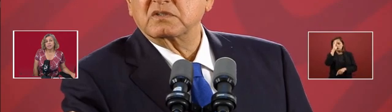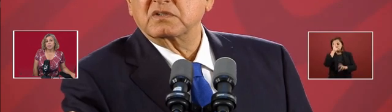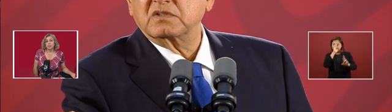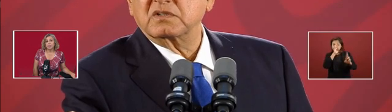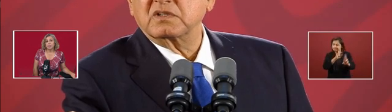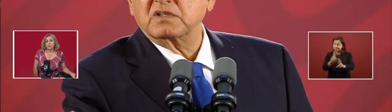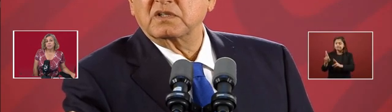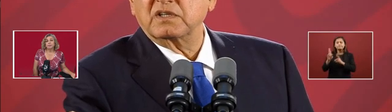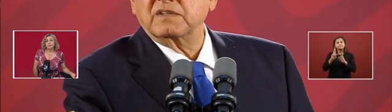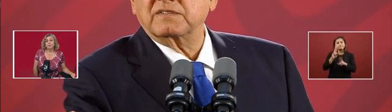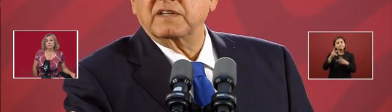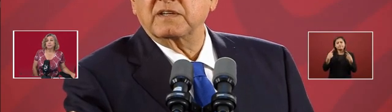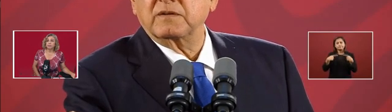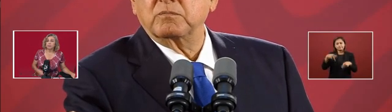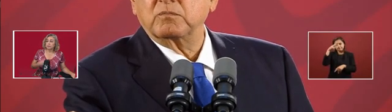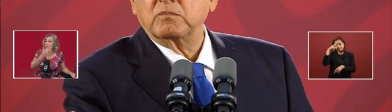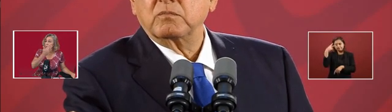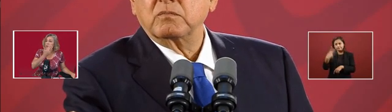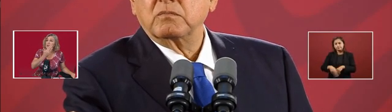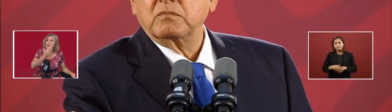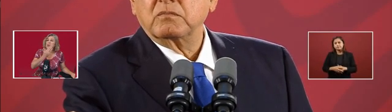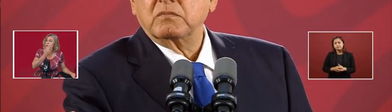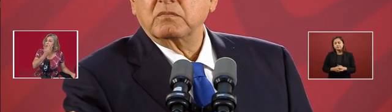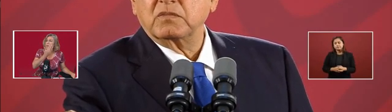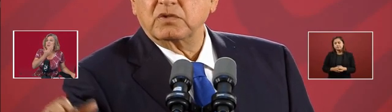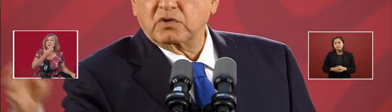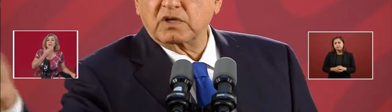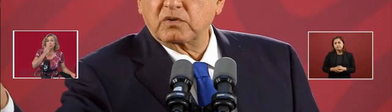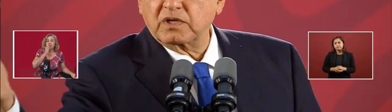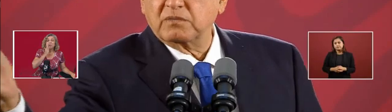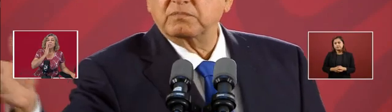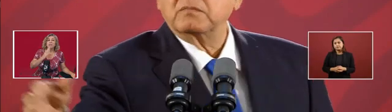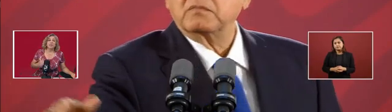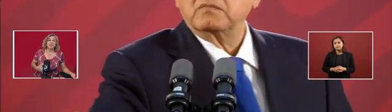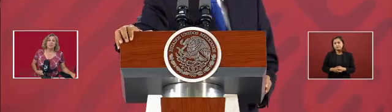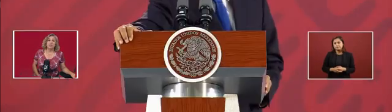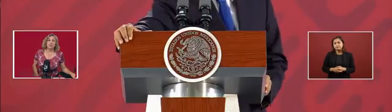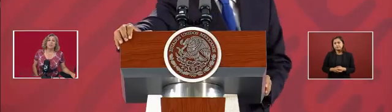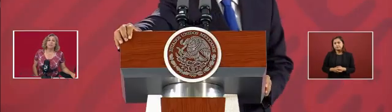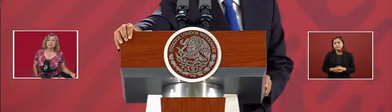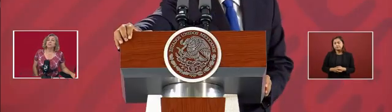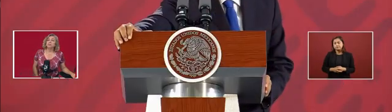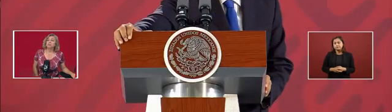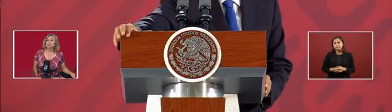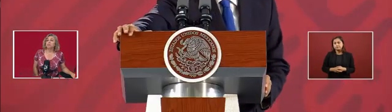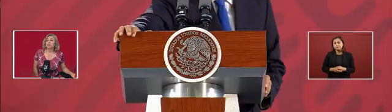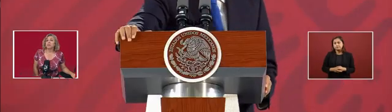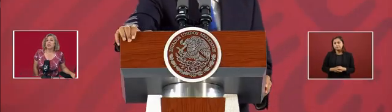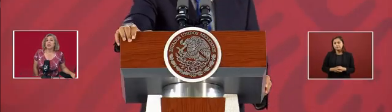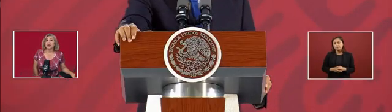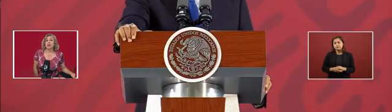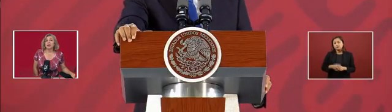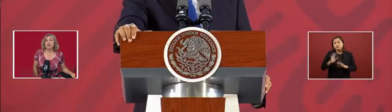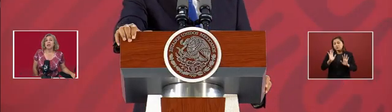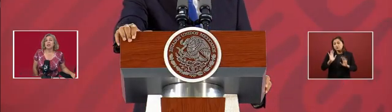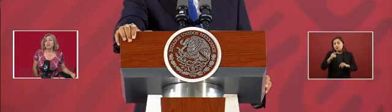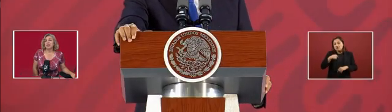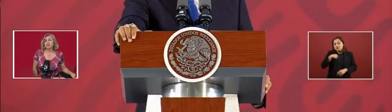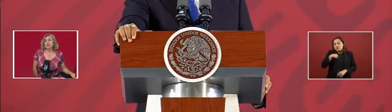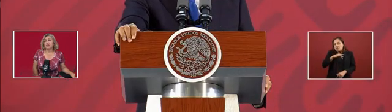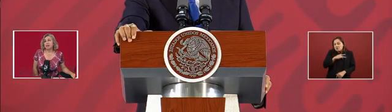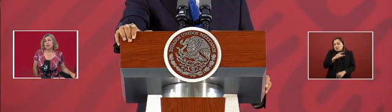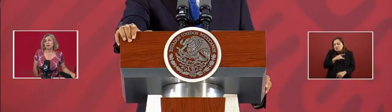han sido So, atacados, some public asaltados o servants have been asesinados por el assaulted traslado de recursos due públicos to para bajarlo resources? de la lo pensión? vamos a conocer. To yeah, Conozco un we're